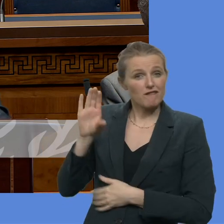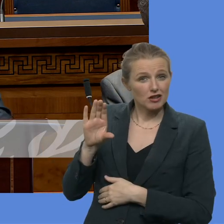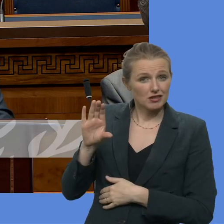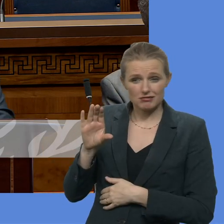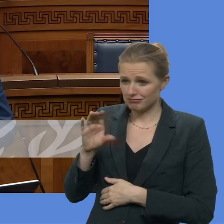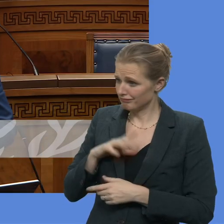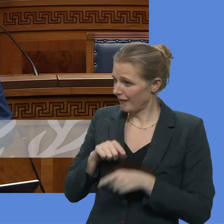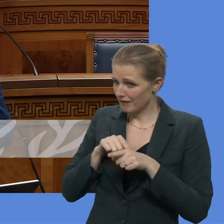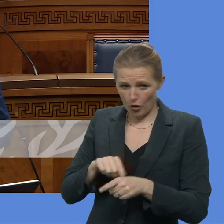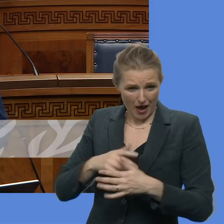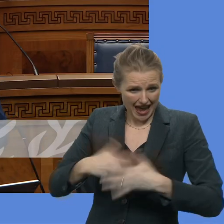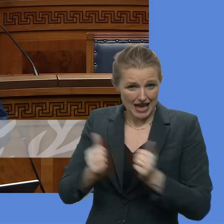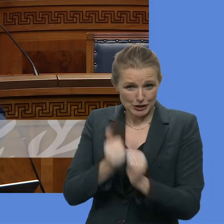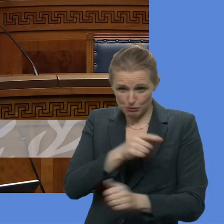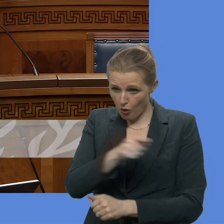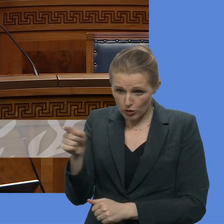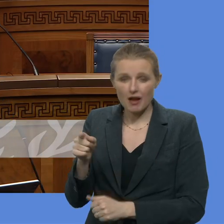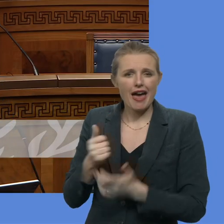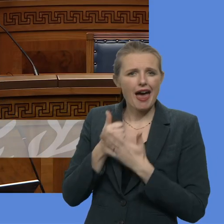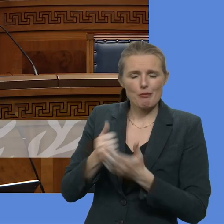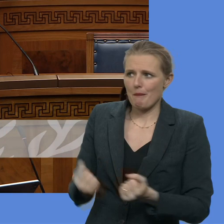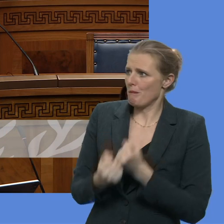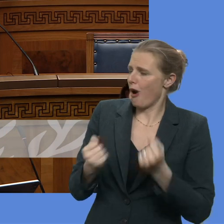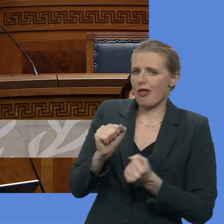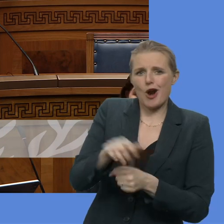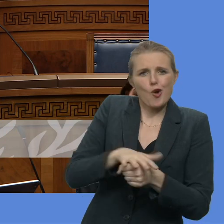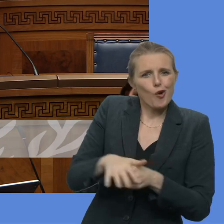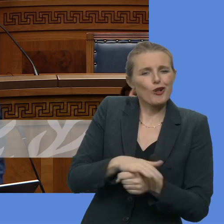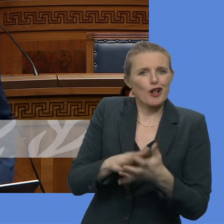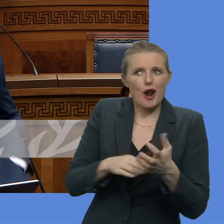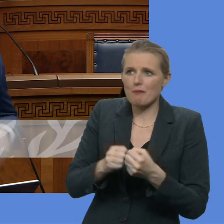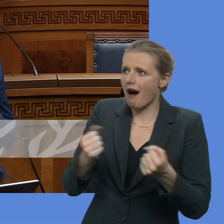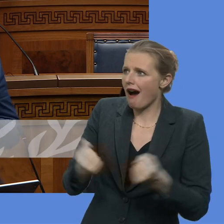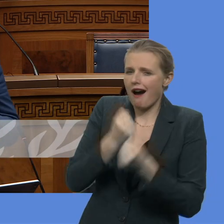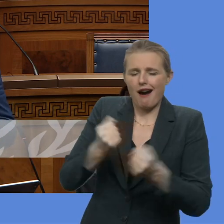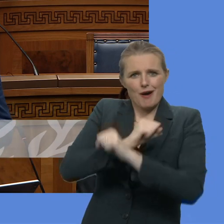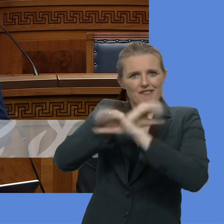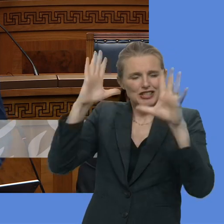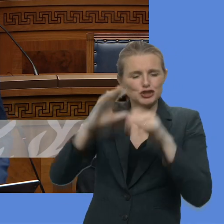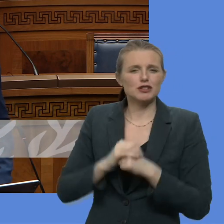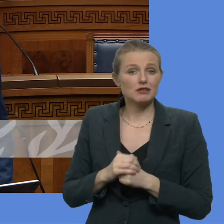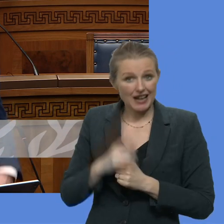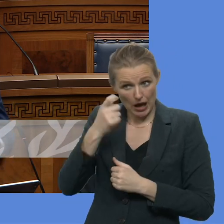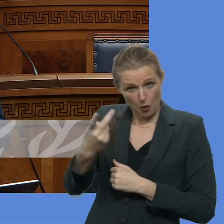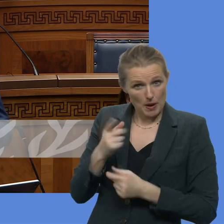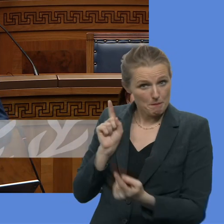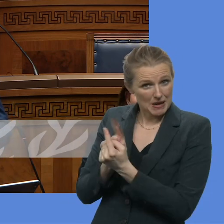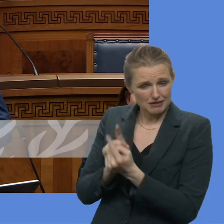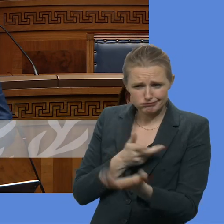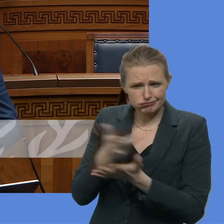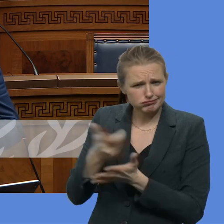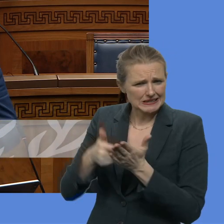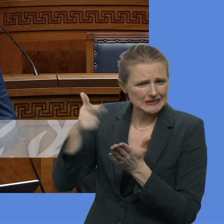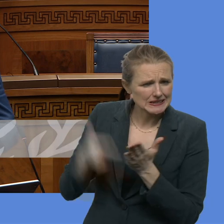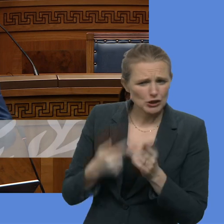sports, would help empower the local club and realise their own vision. Can I ask the Minister if he would meet with me to discuss this issue and look at more detail to